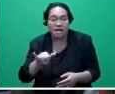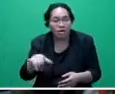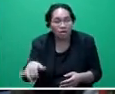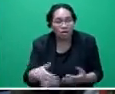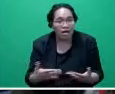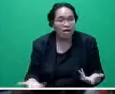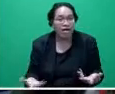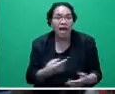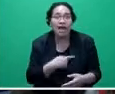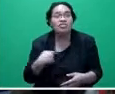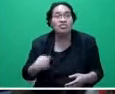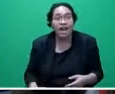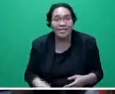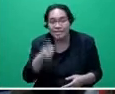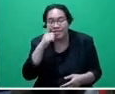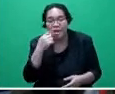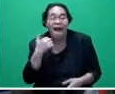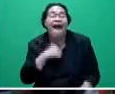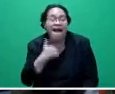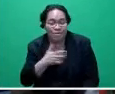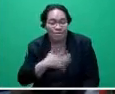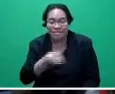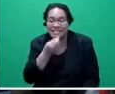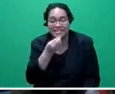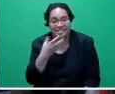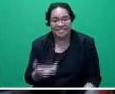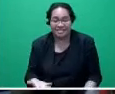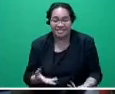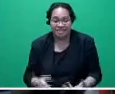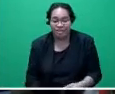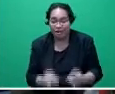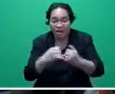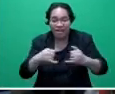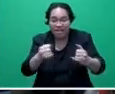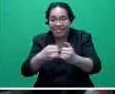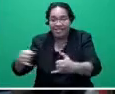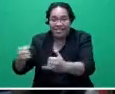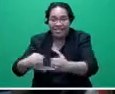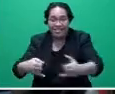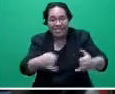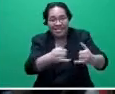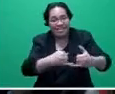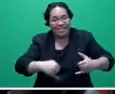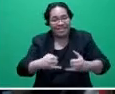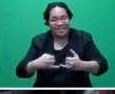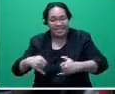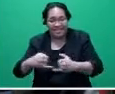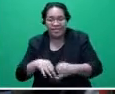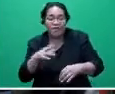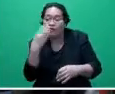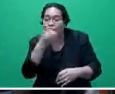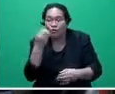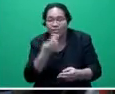hungry. As Minister of Fisheries is committed to all maritime islands for this preservation, sources of food